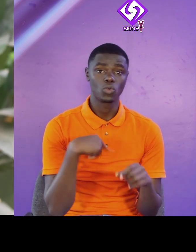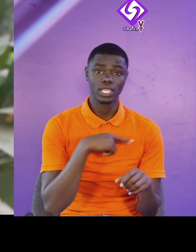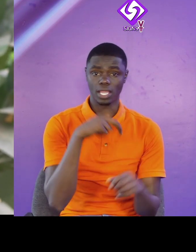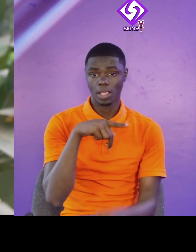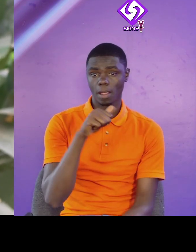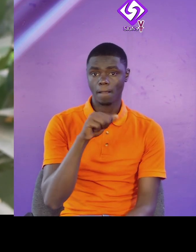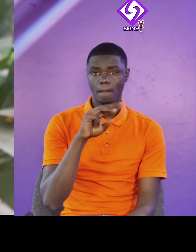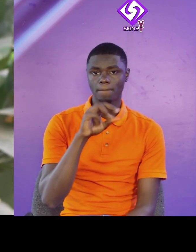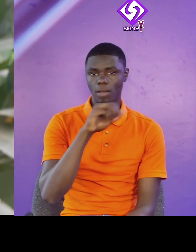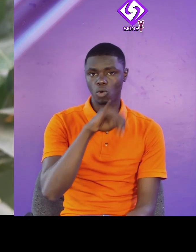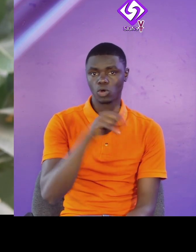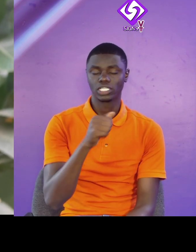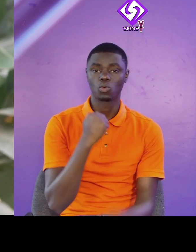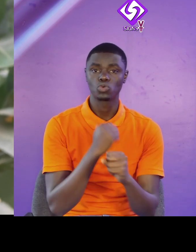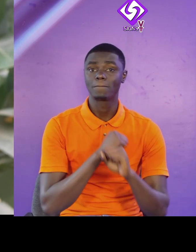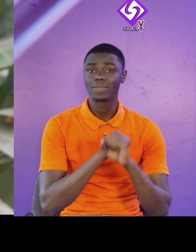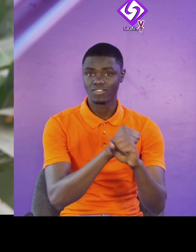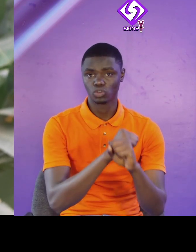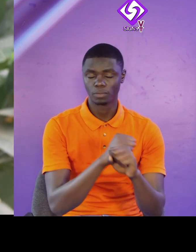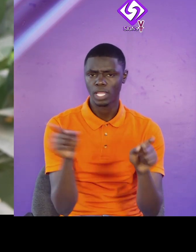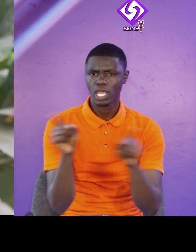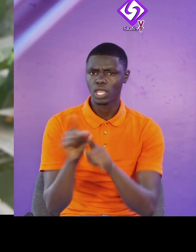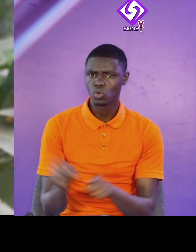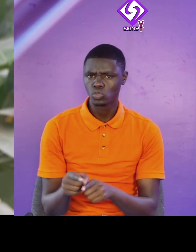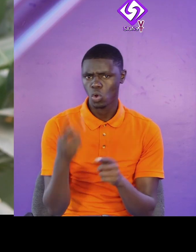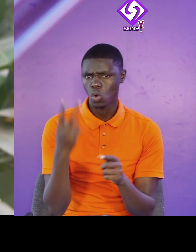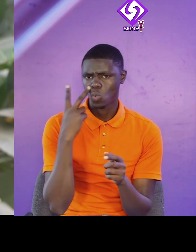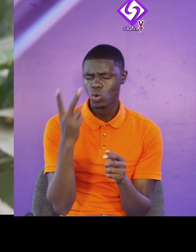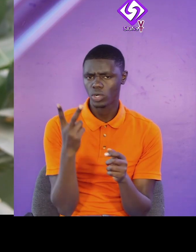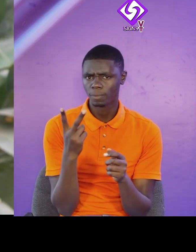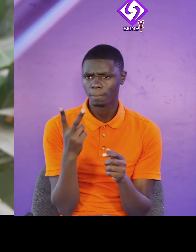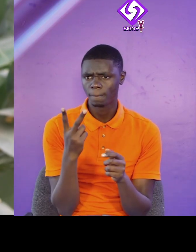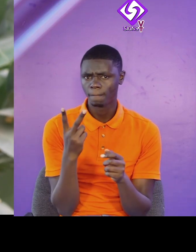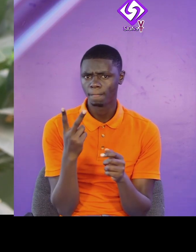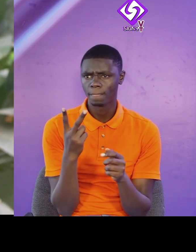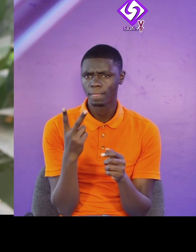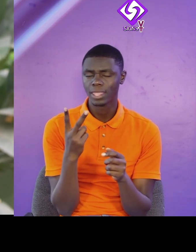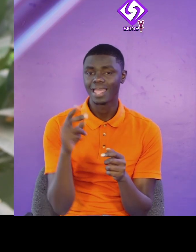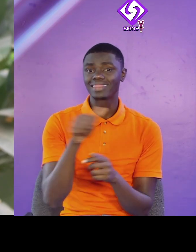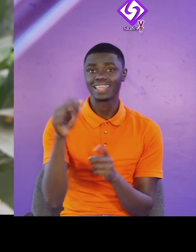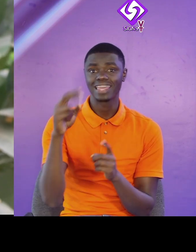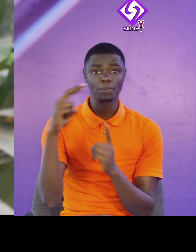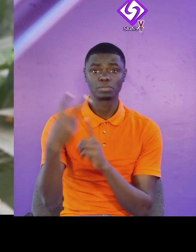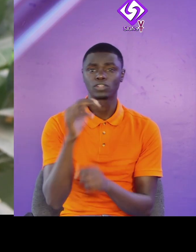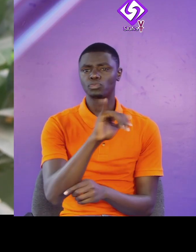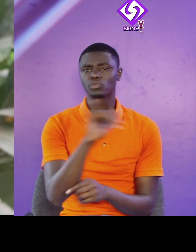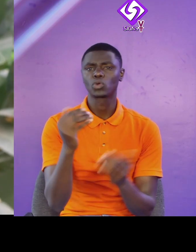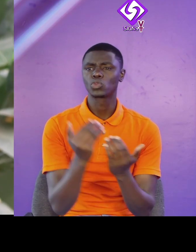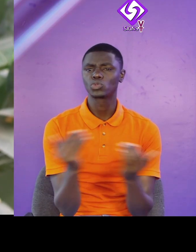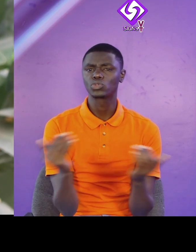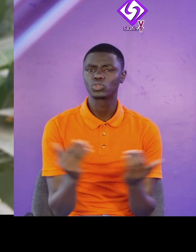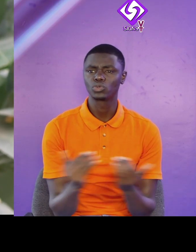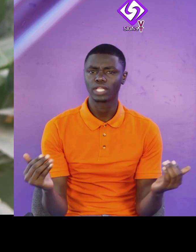we also look at it from then the adult perspective, is that those children have parents.